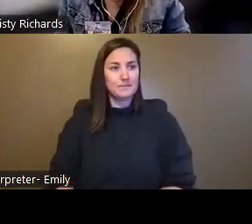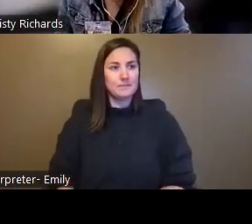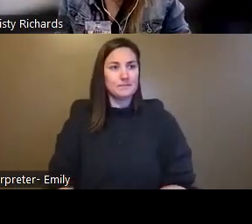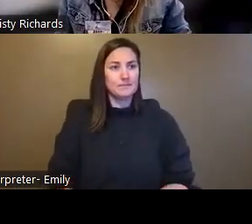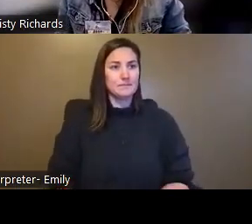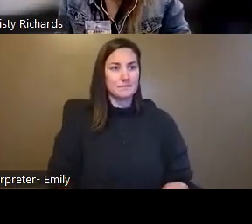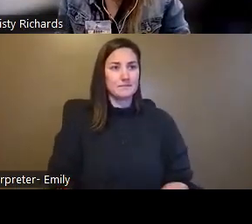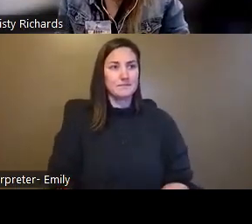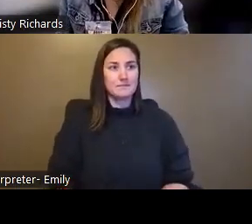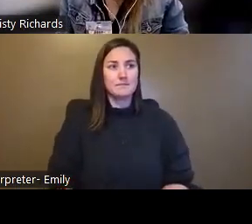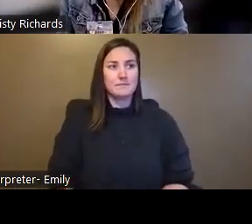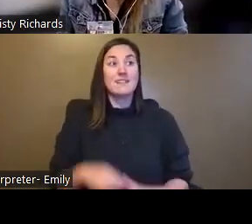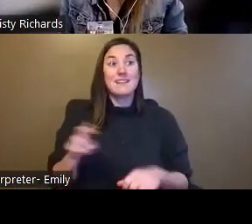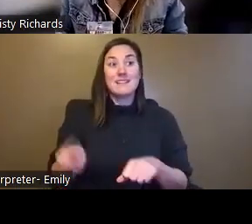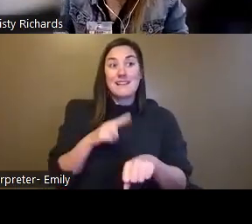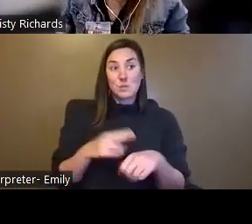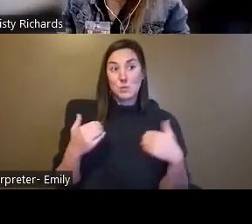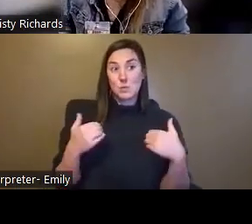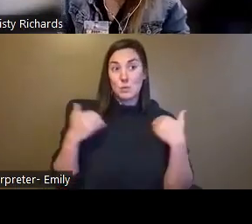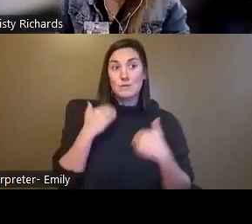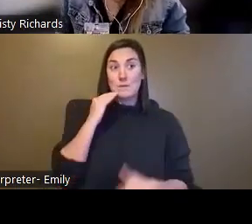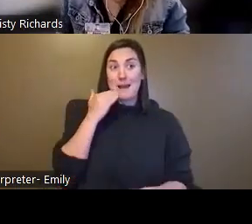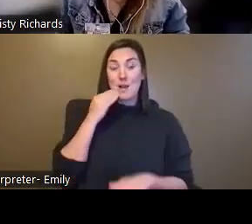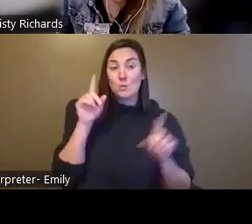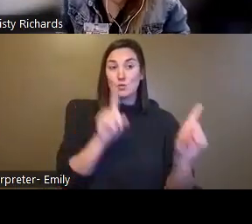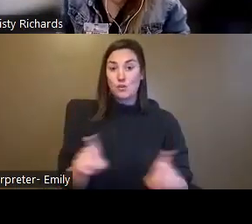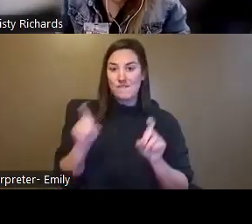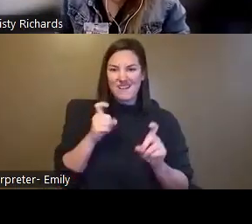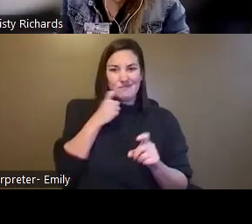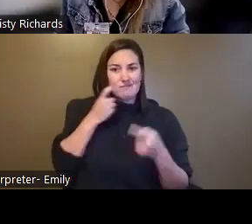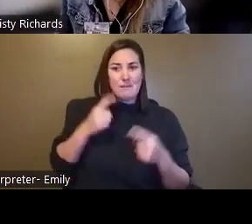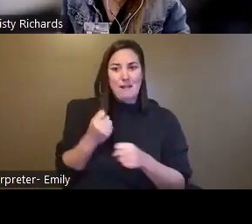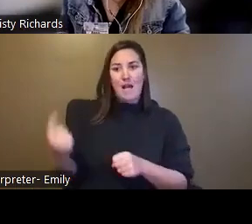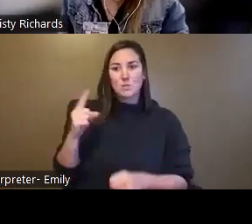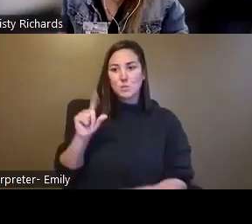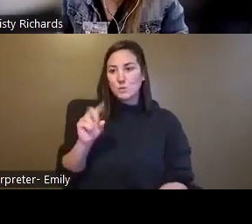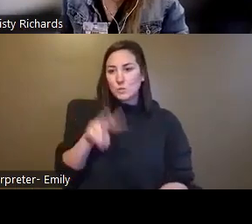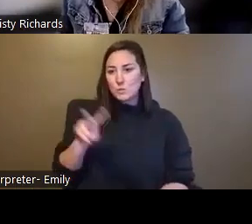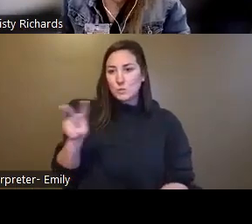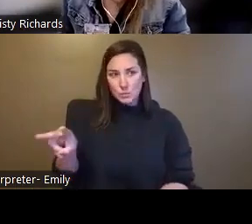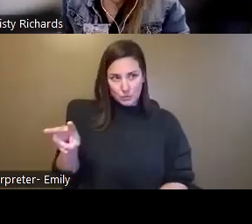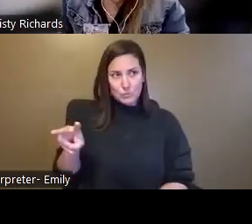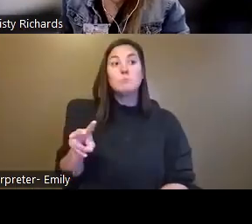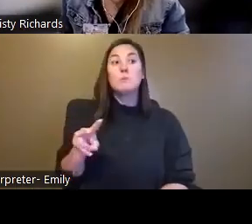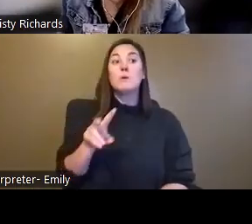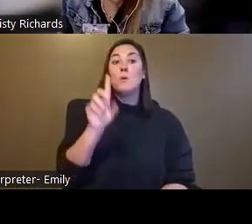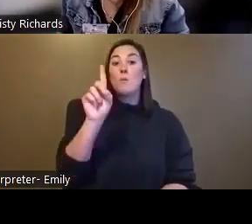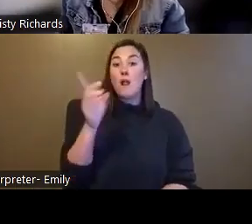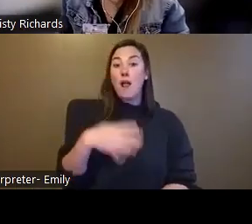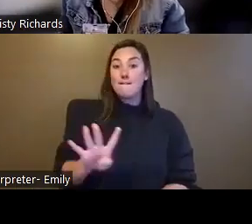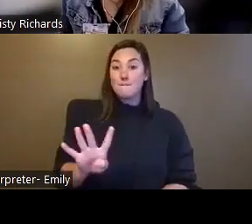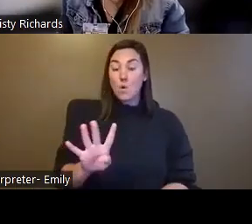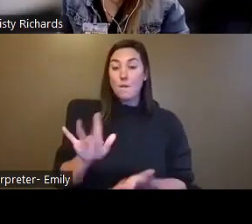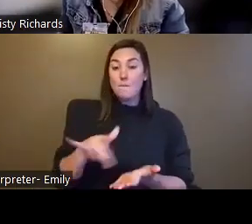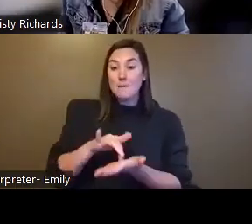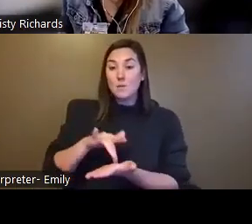National Youth Tobacco Survey, which was completed in 2022, noted that 1 in 4 middle and